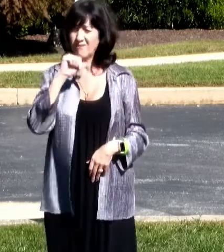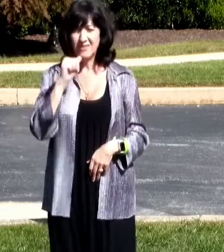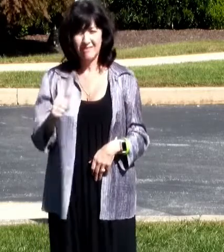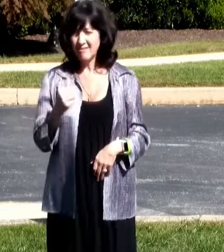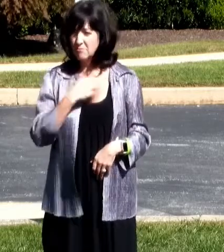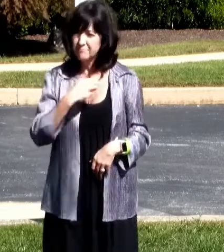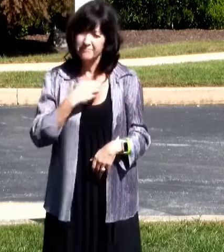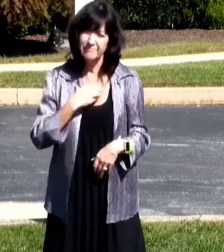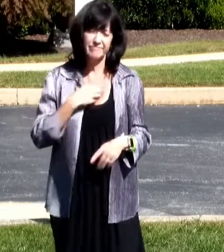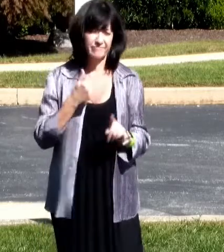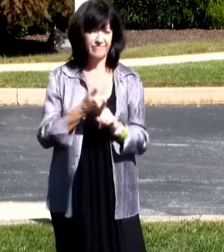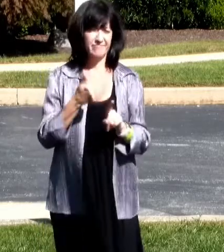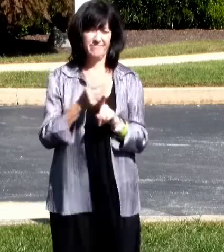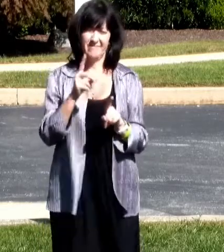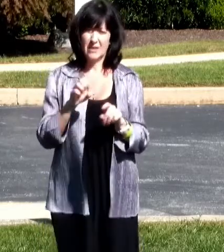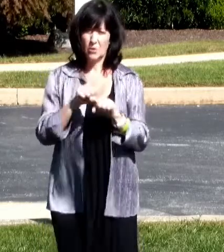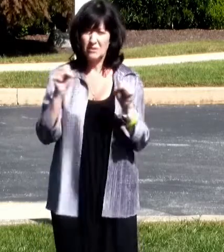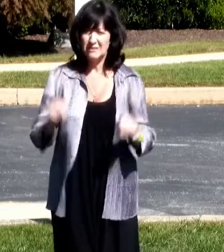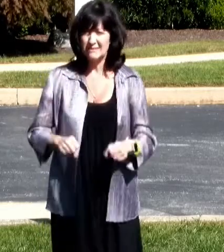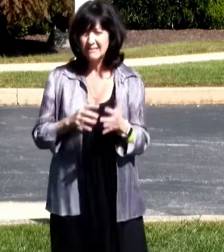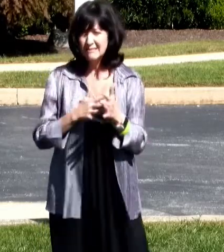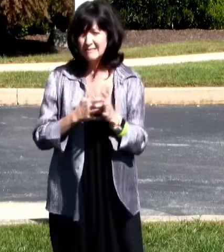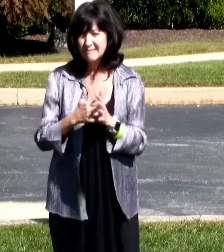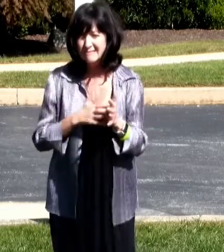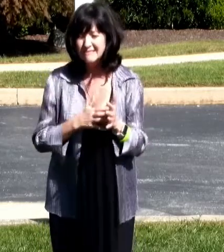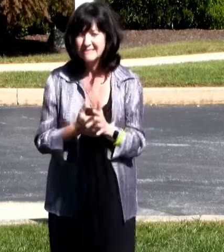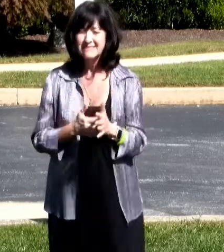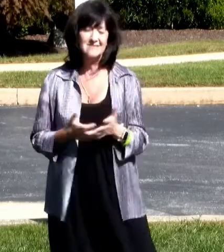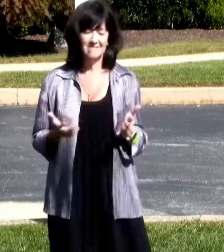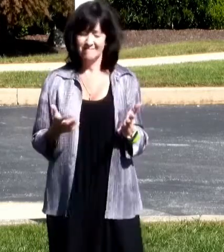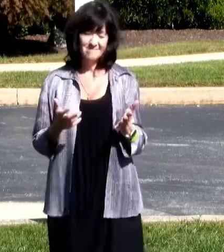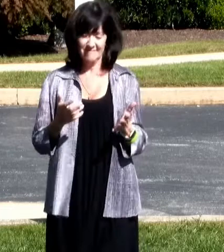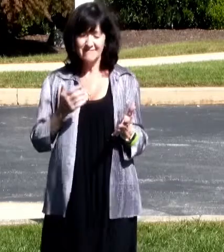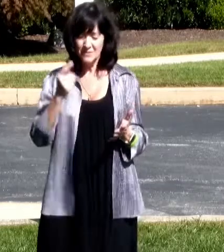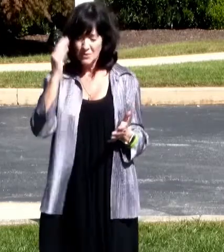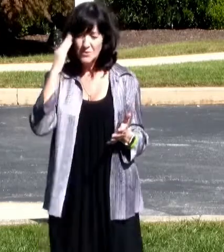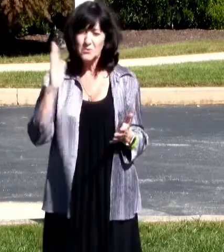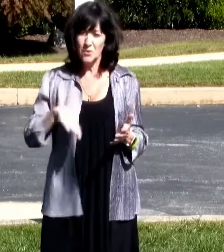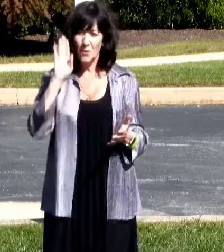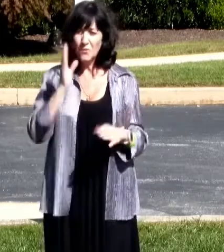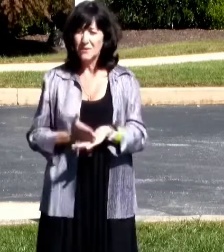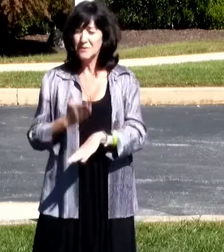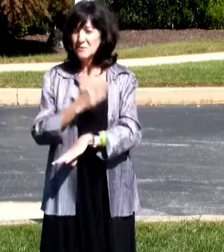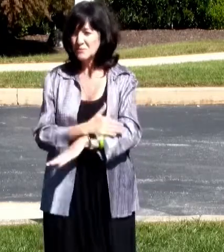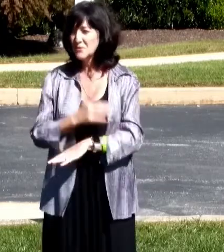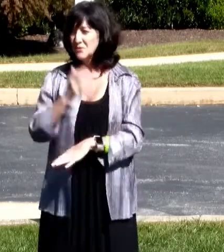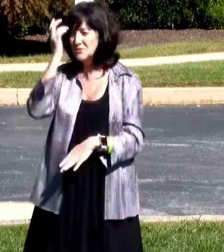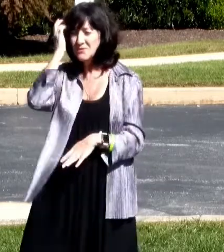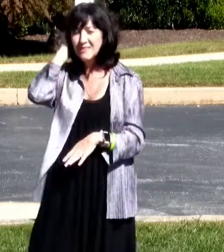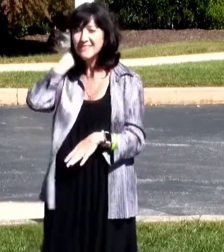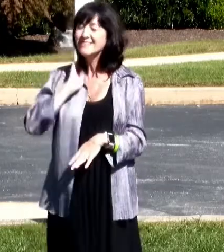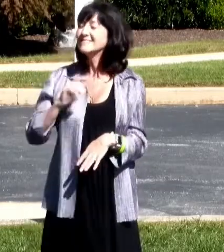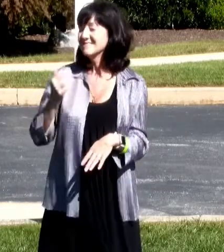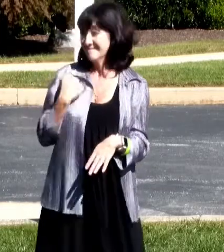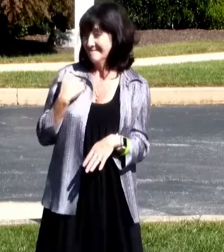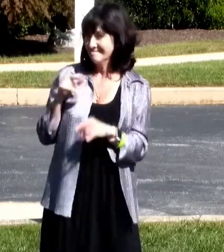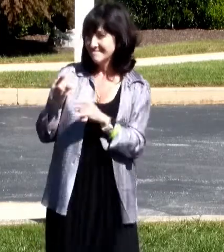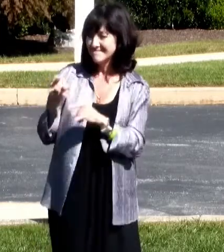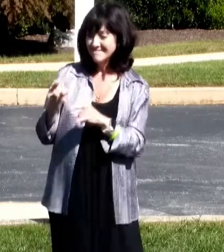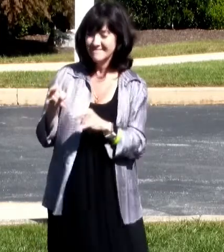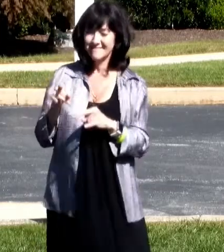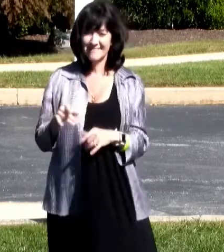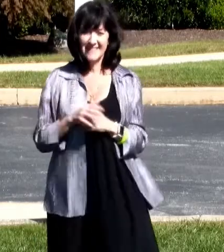Is Representative David Benz next? Because is this the roast? Can we do roast here while we're here? No, you're about to hear from someone who just is a tremendous public